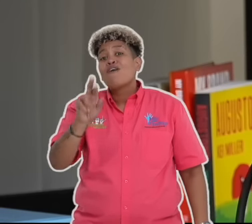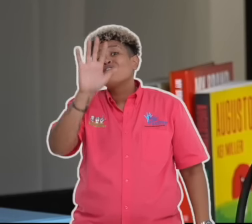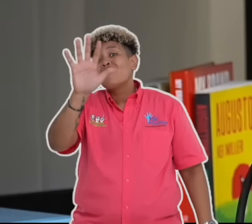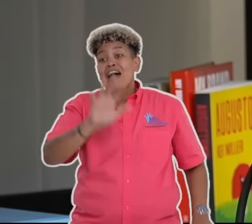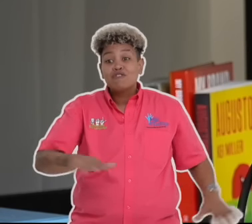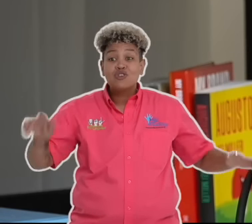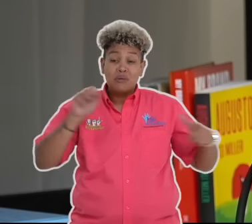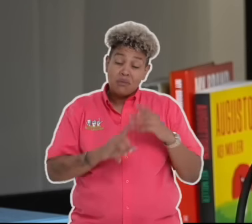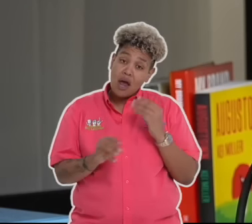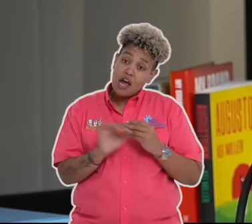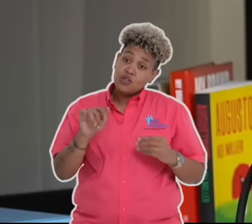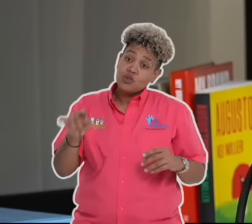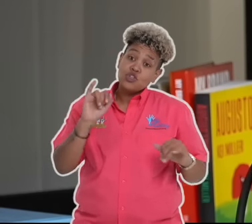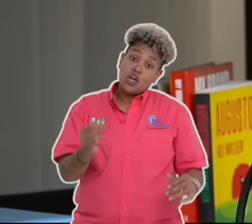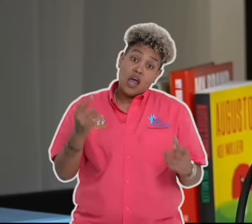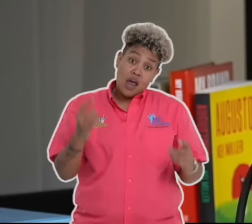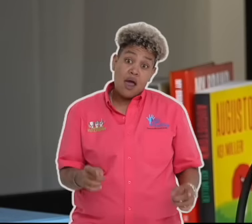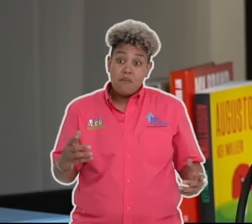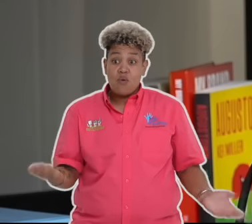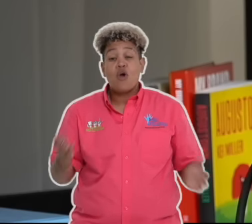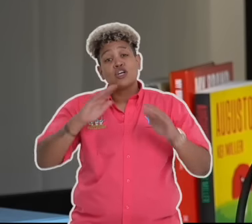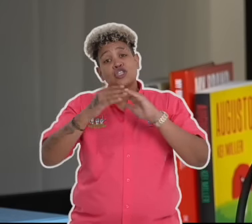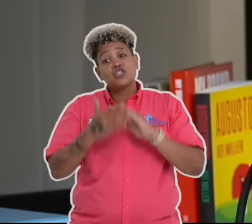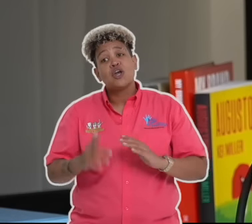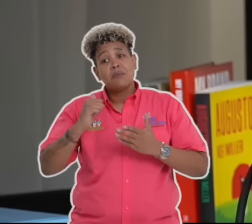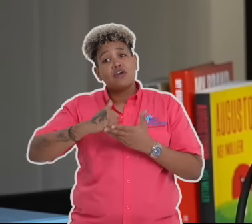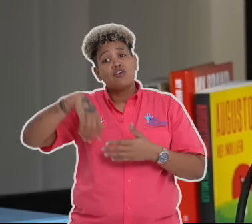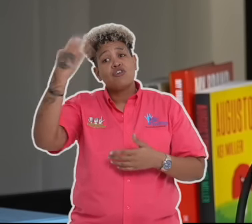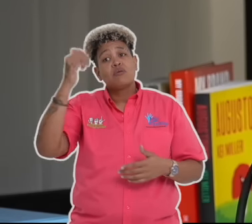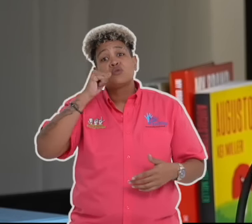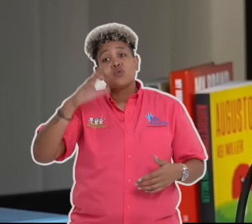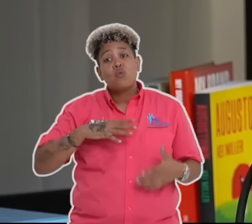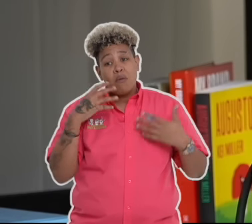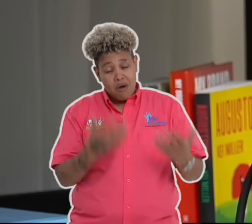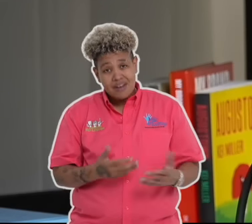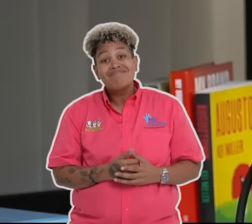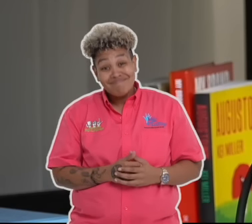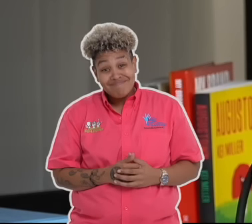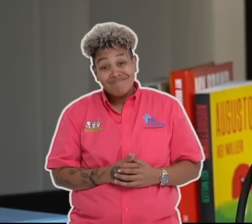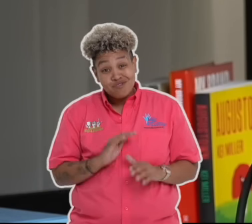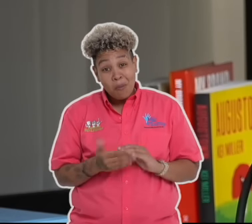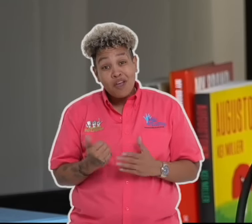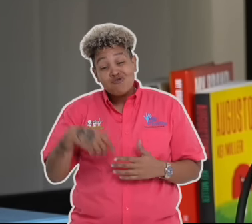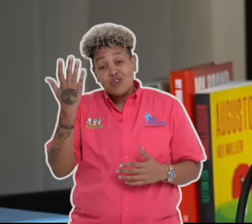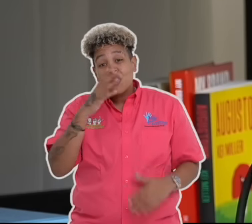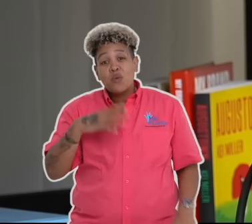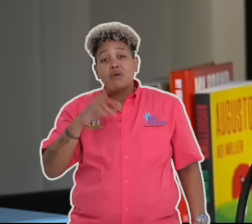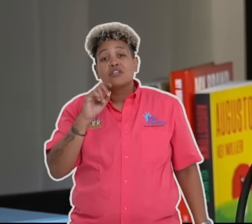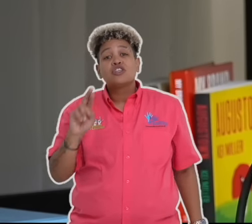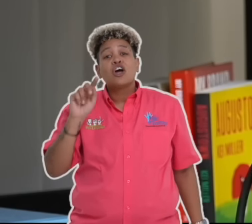a mother of five. And oh, by the way, she just happens to be Jamaica's richest woman. That's